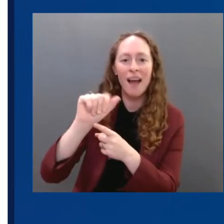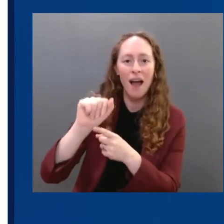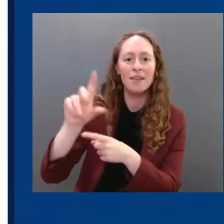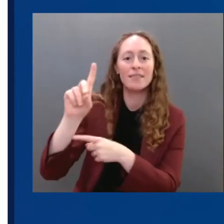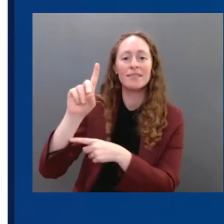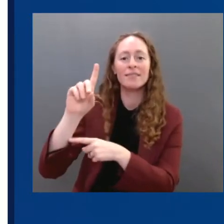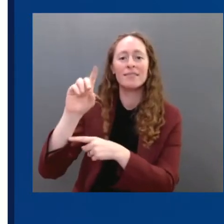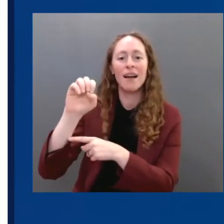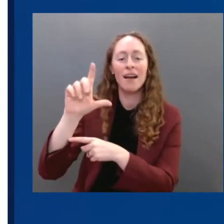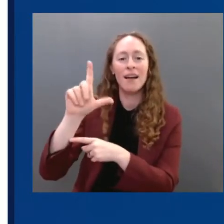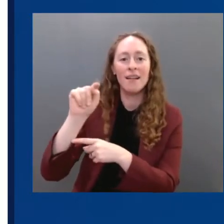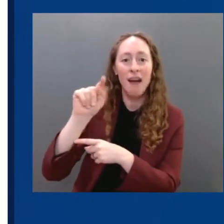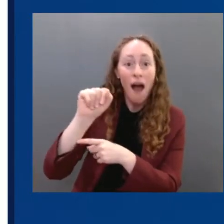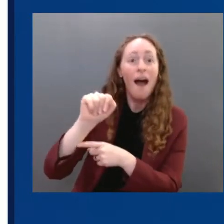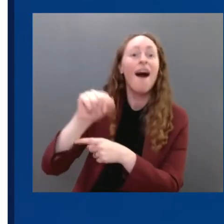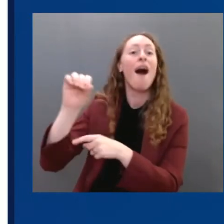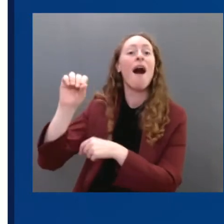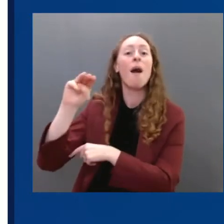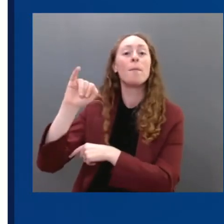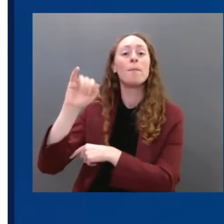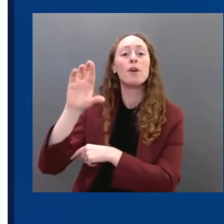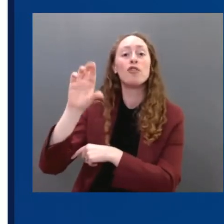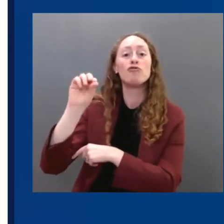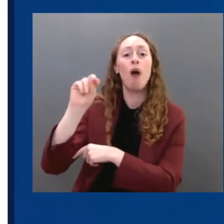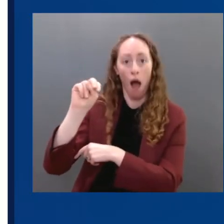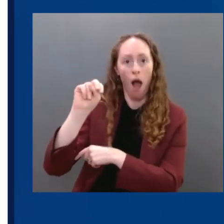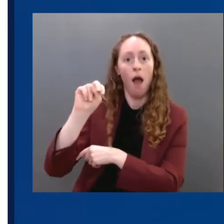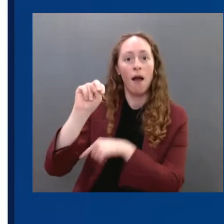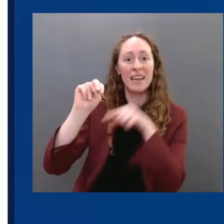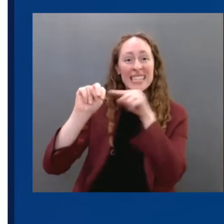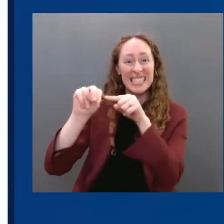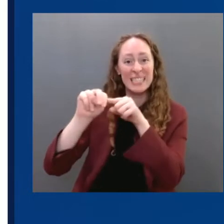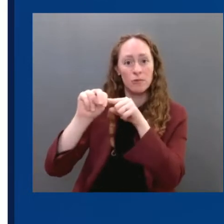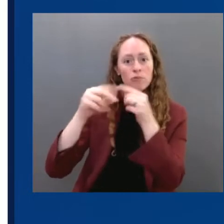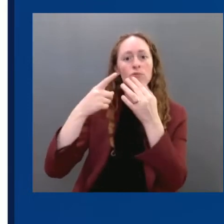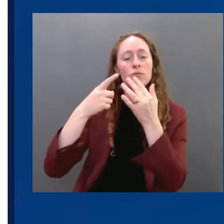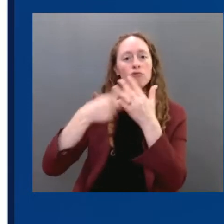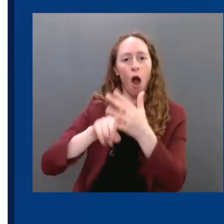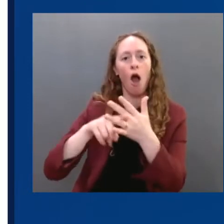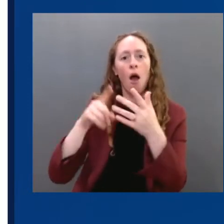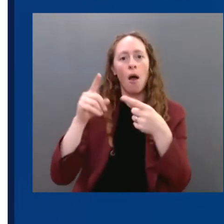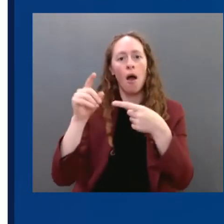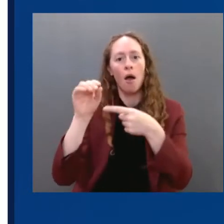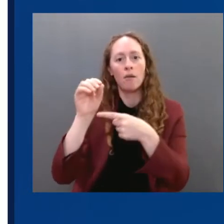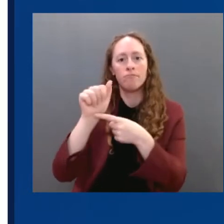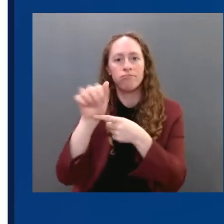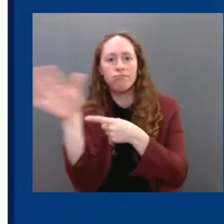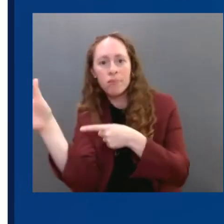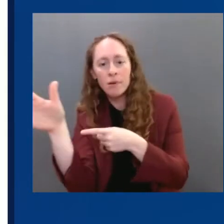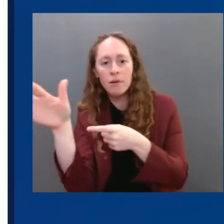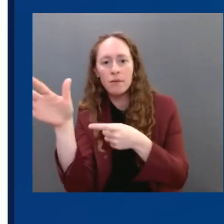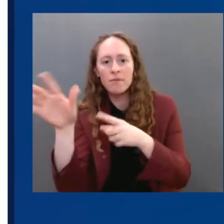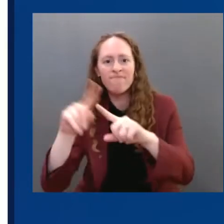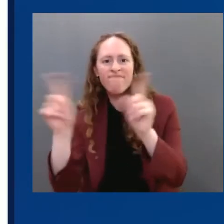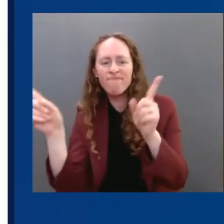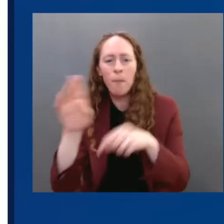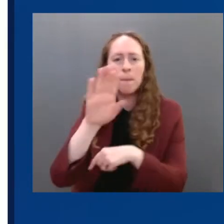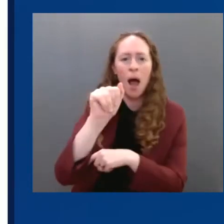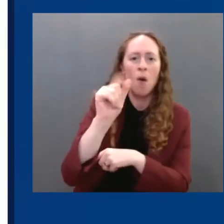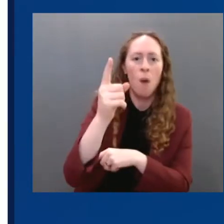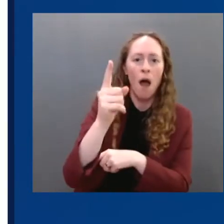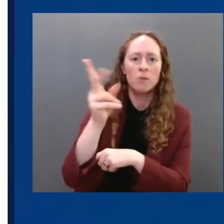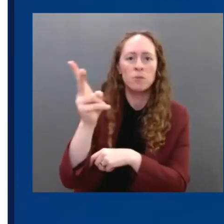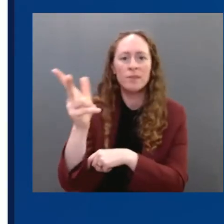with BA1, BA2, BA2.1, 2.1. And now what we're currently challenged